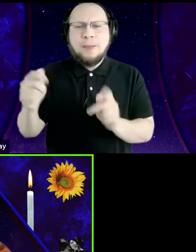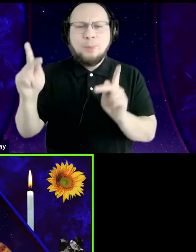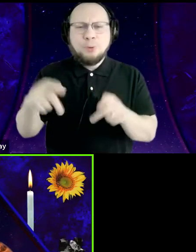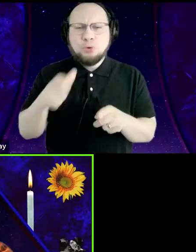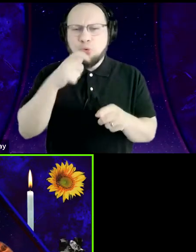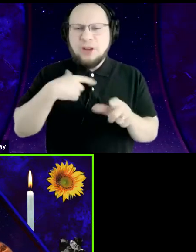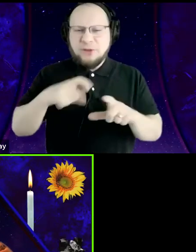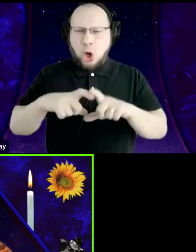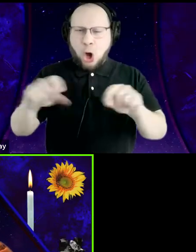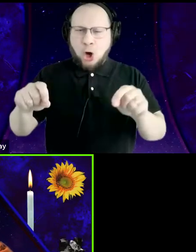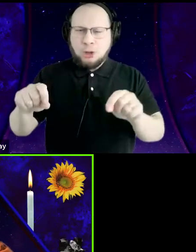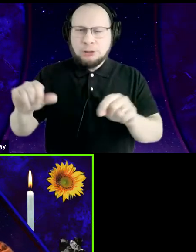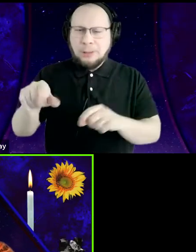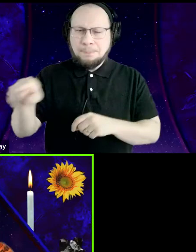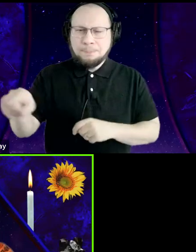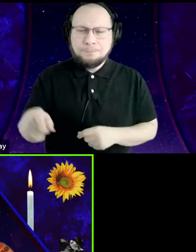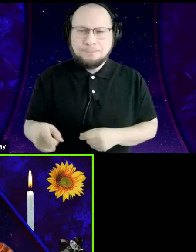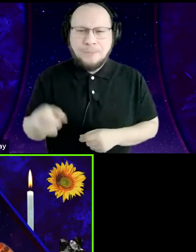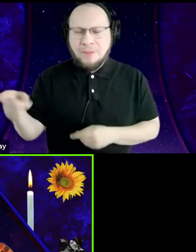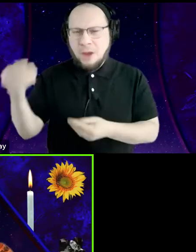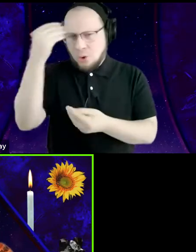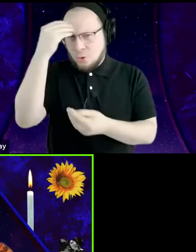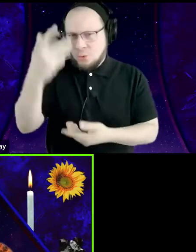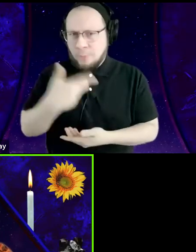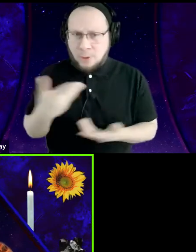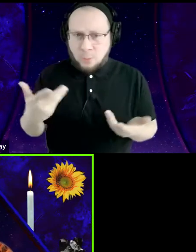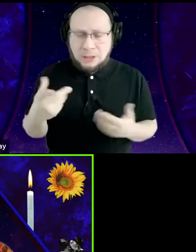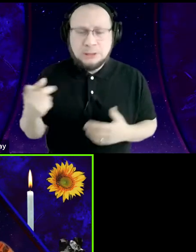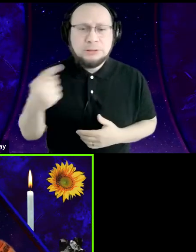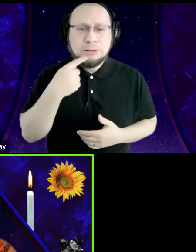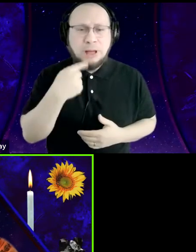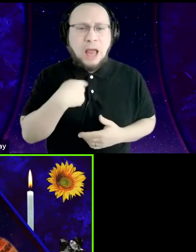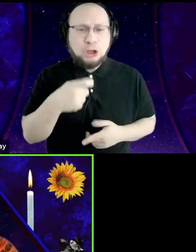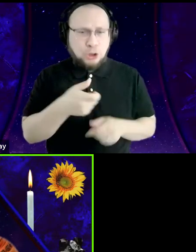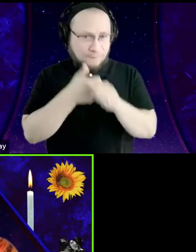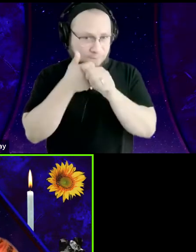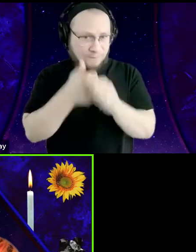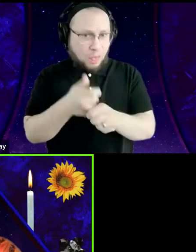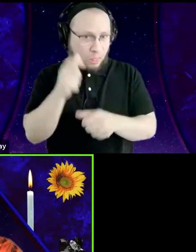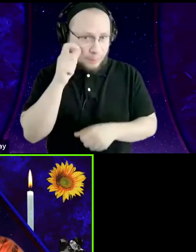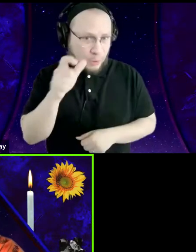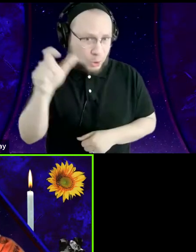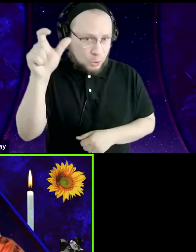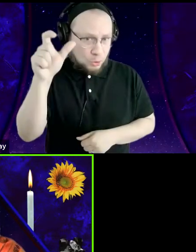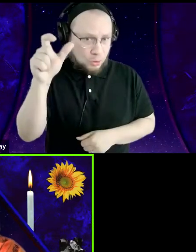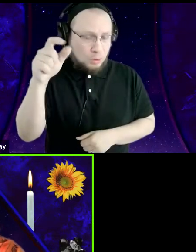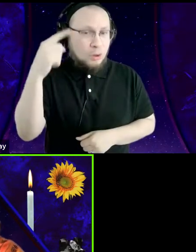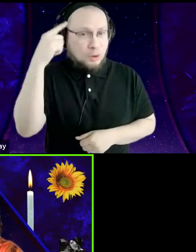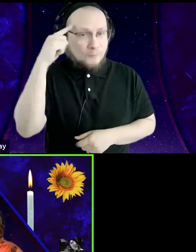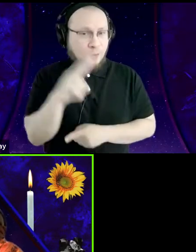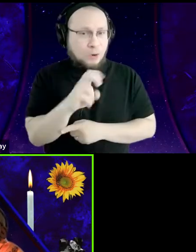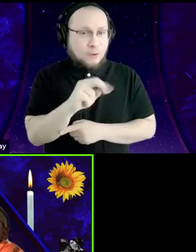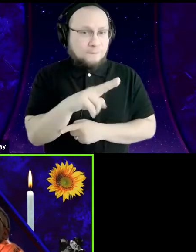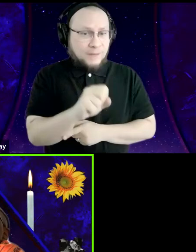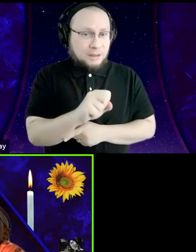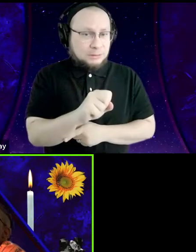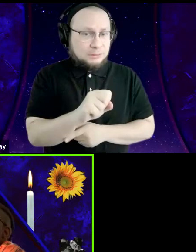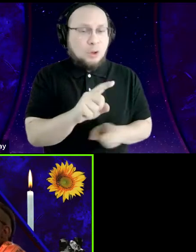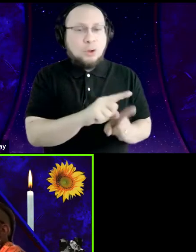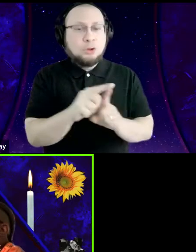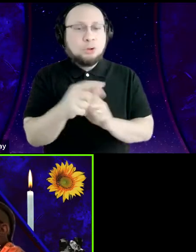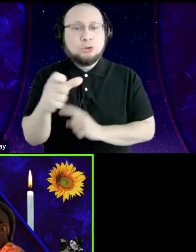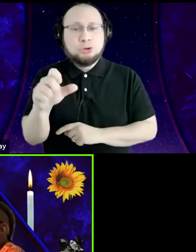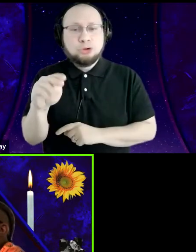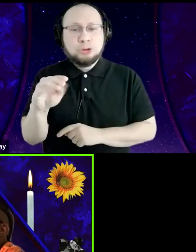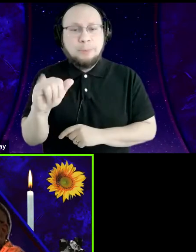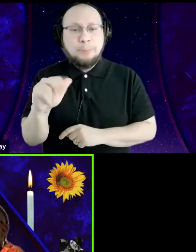ago, said that I should focus on following the moon for Venus in Gemini, because it's going